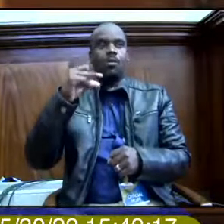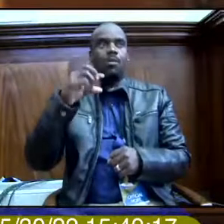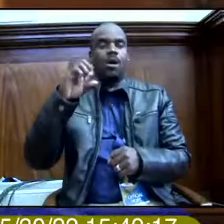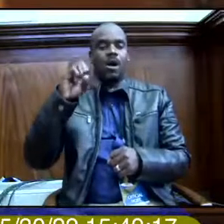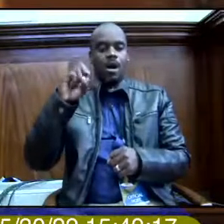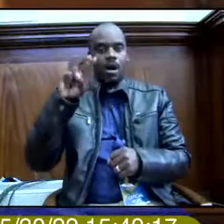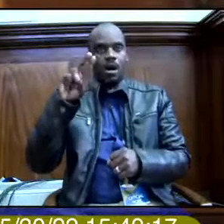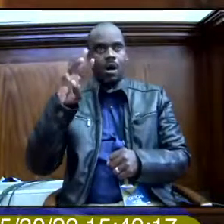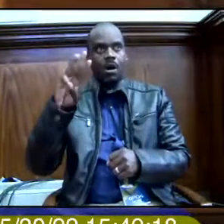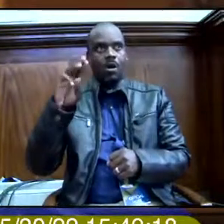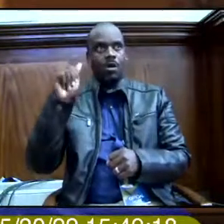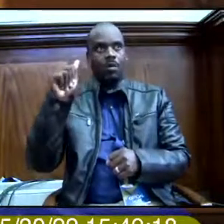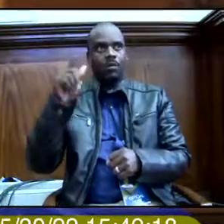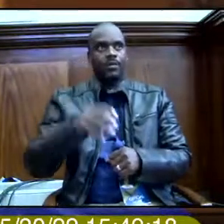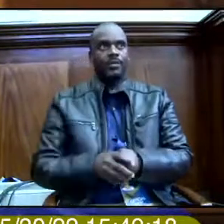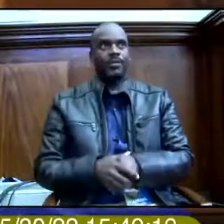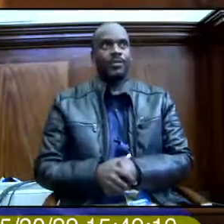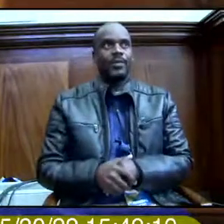northern cape